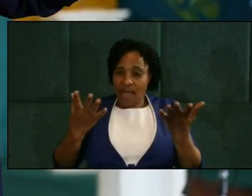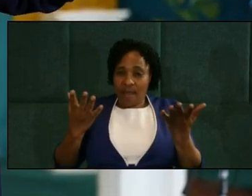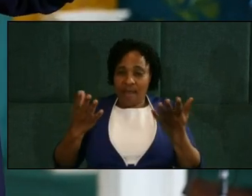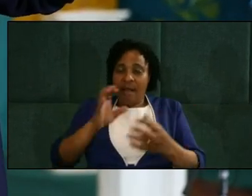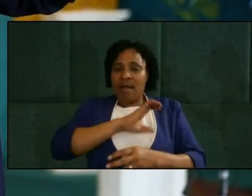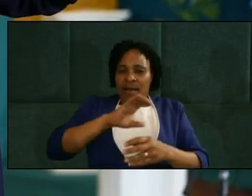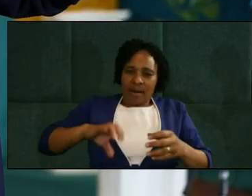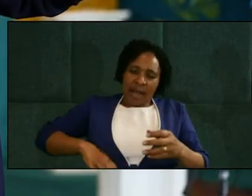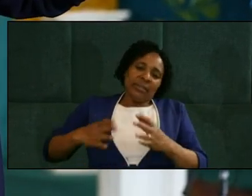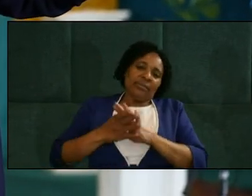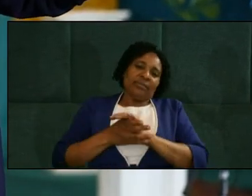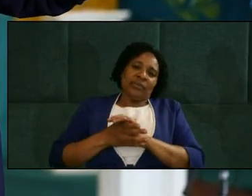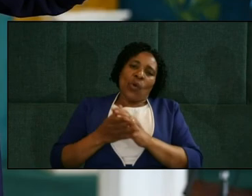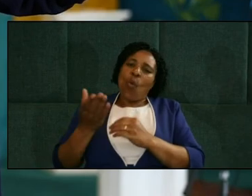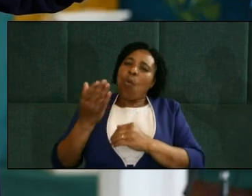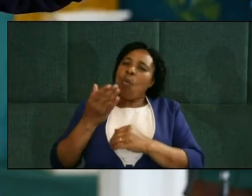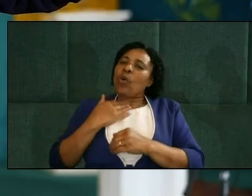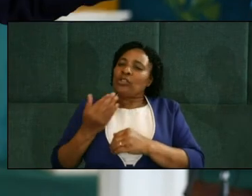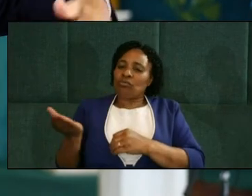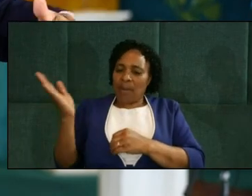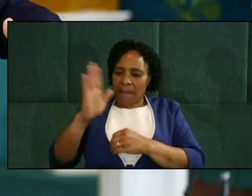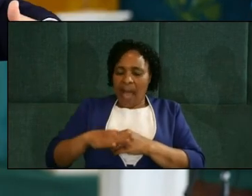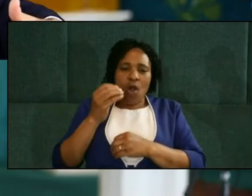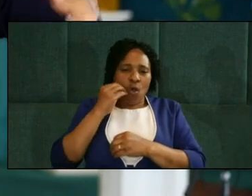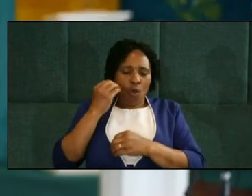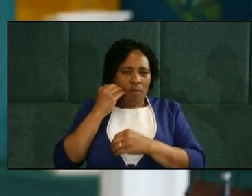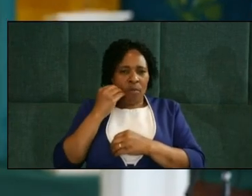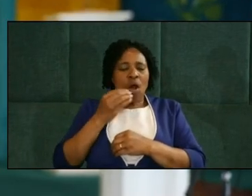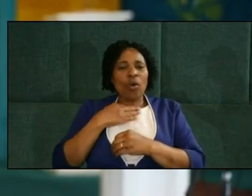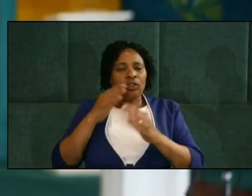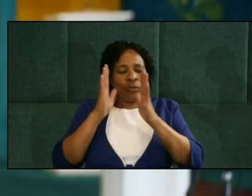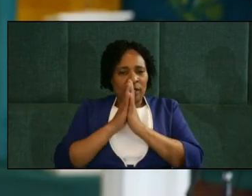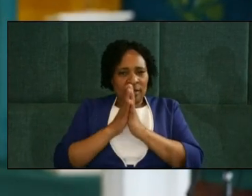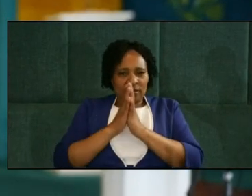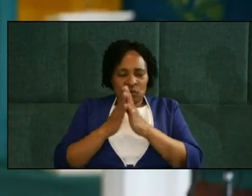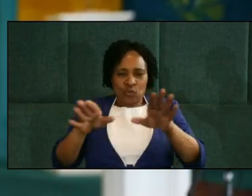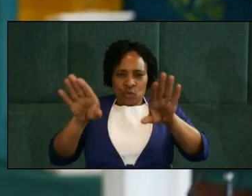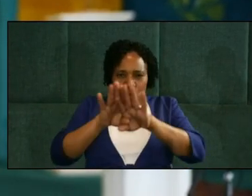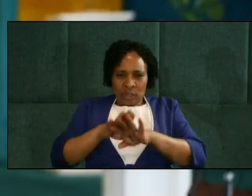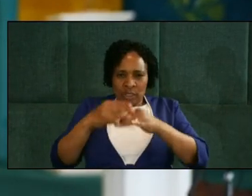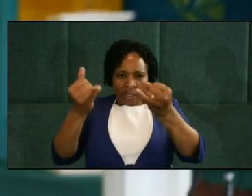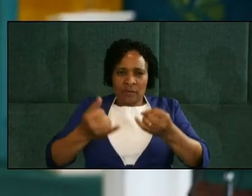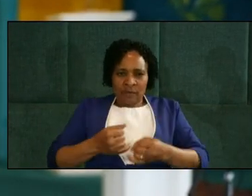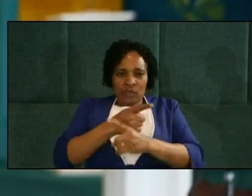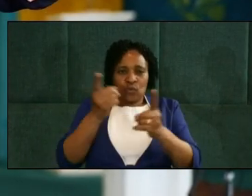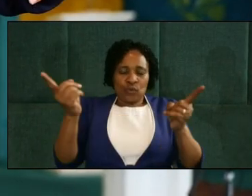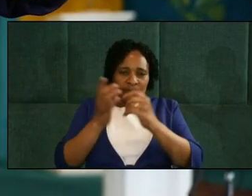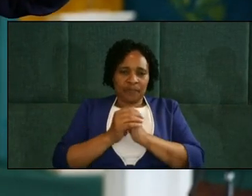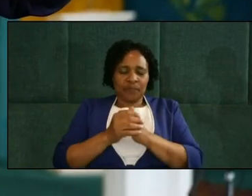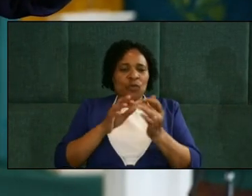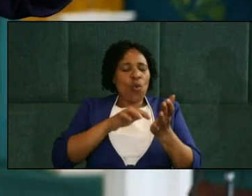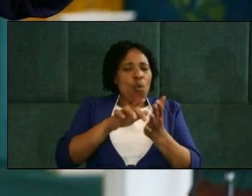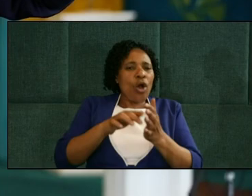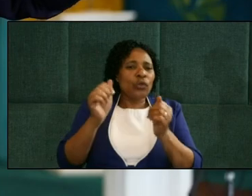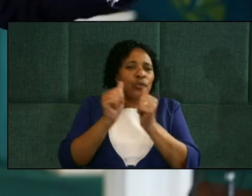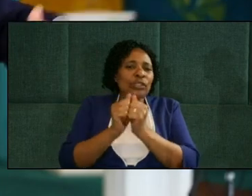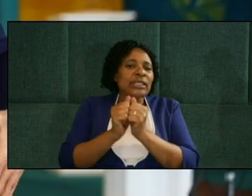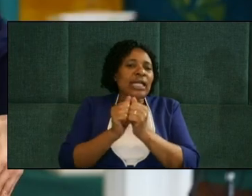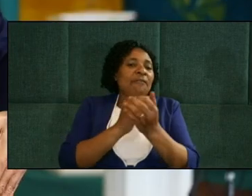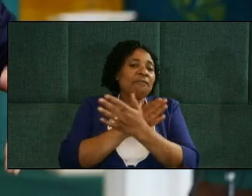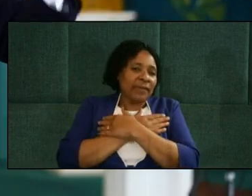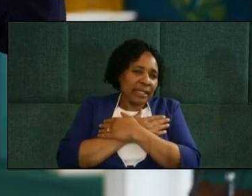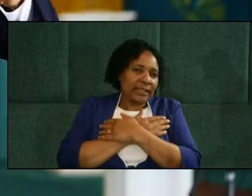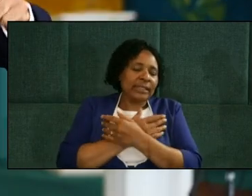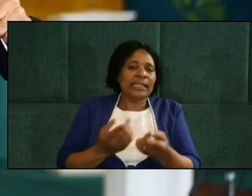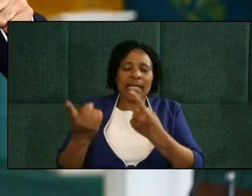you'd like to come back home. I'm going to pray to close. I'm going to invite you, if that describes you, walk with a friend.